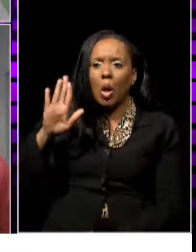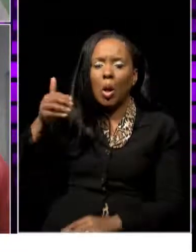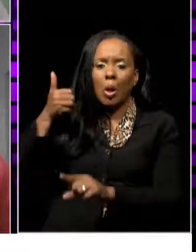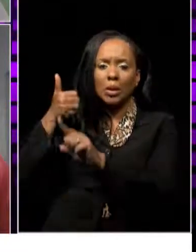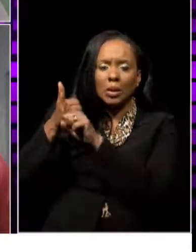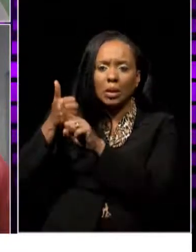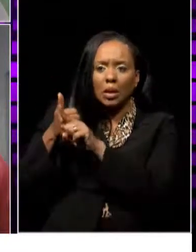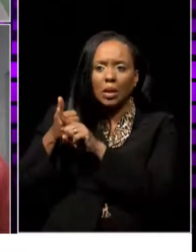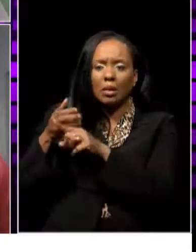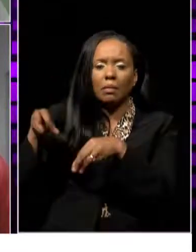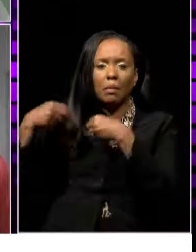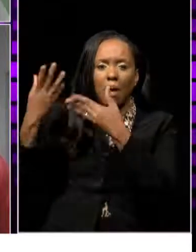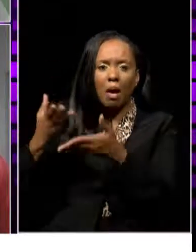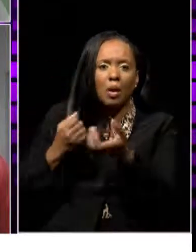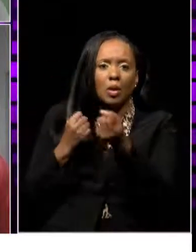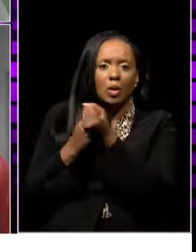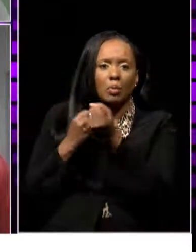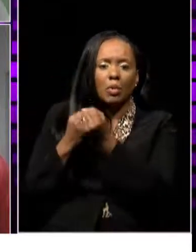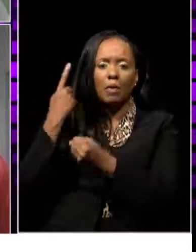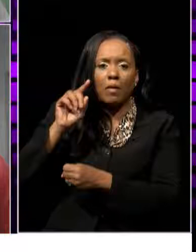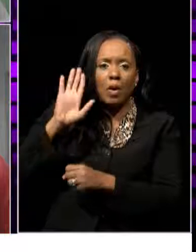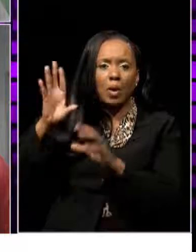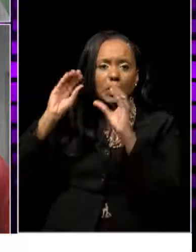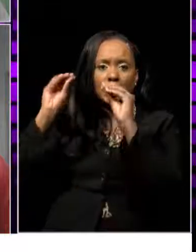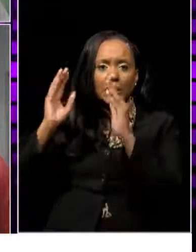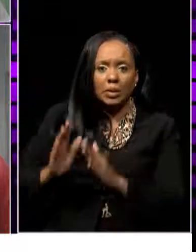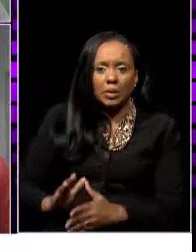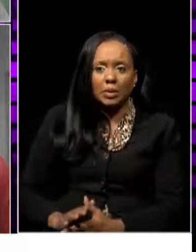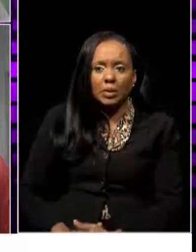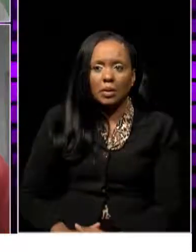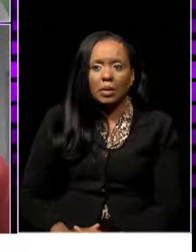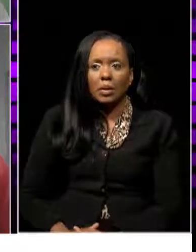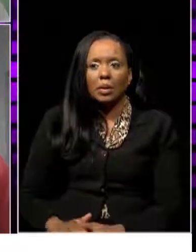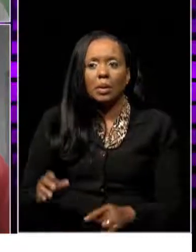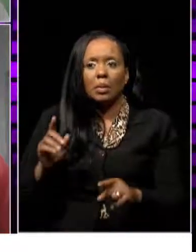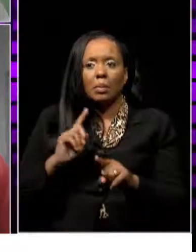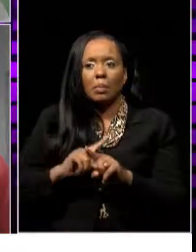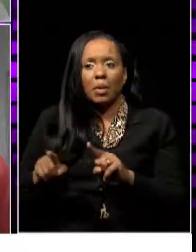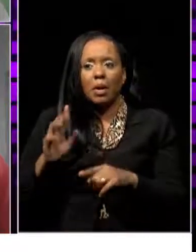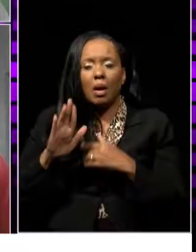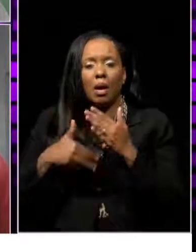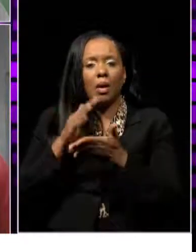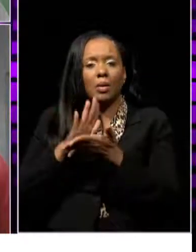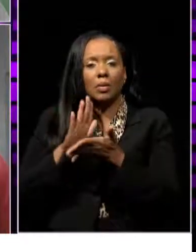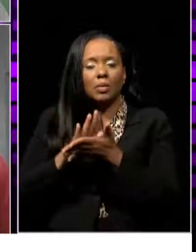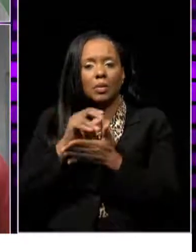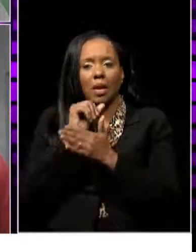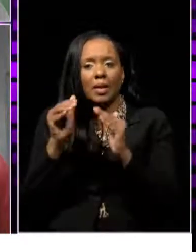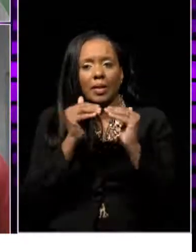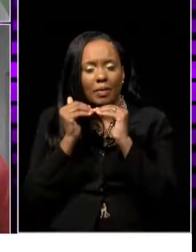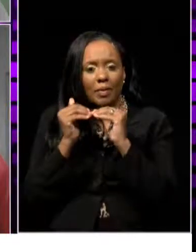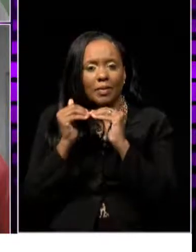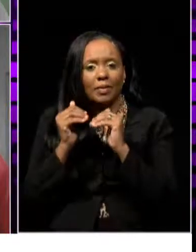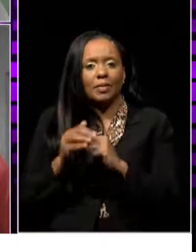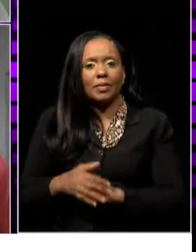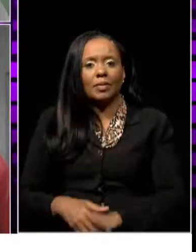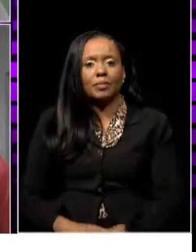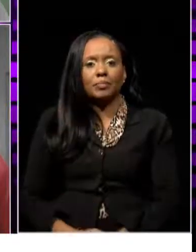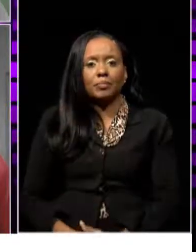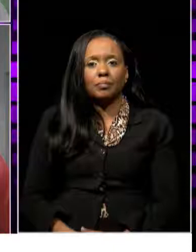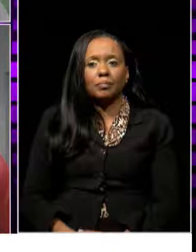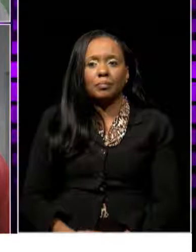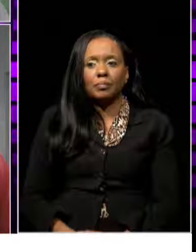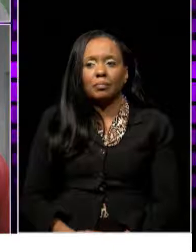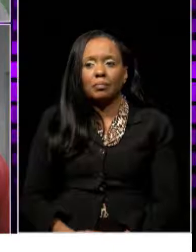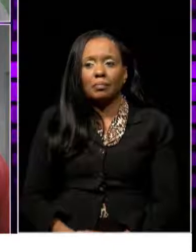providing support and training for your teachers, and I said all schools are not built equal in that way, sir. So you adjusted